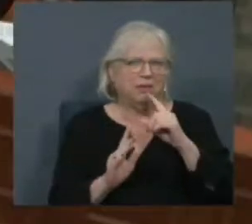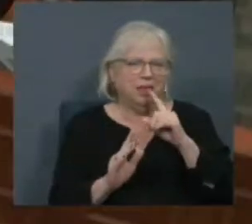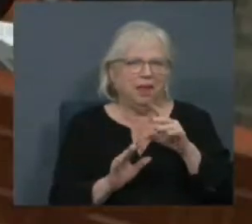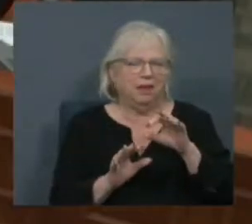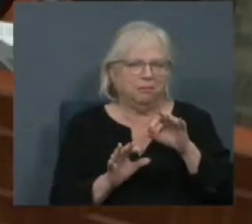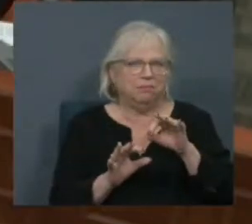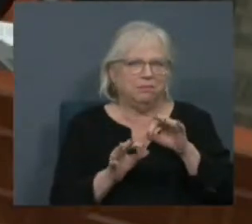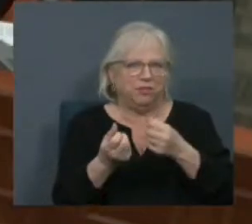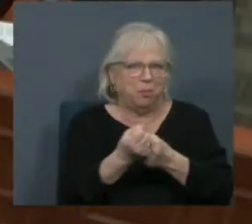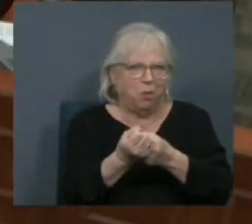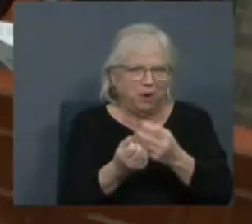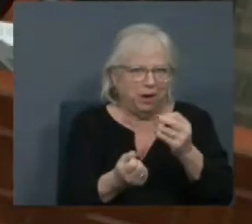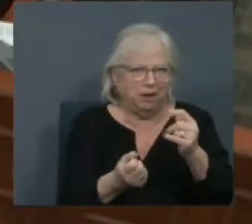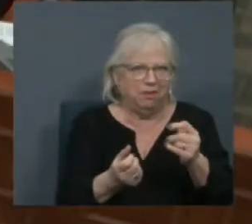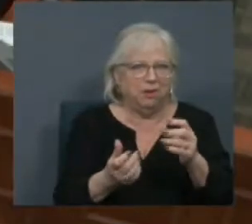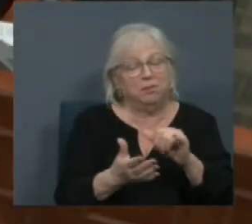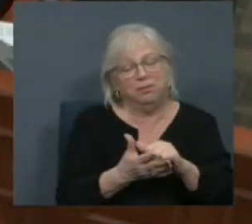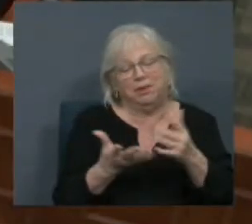y'all.